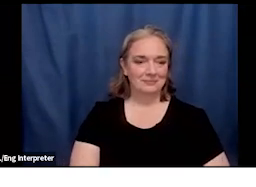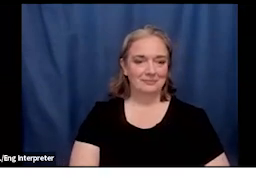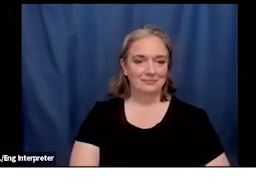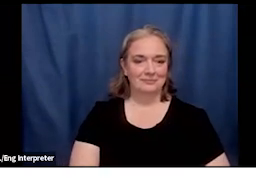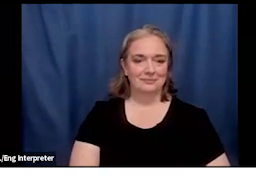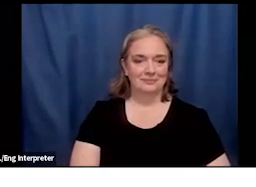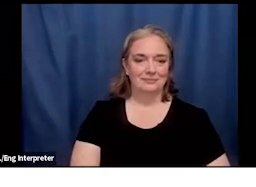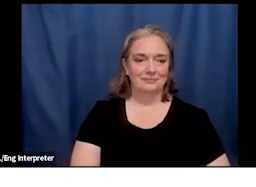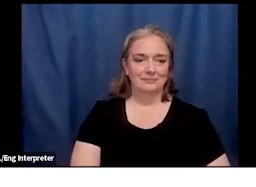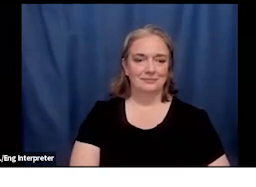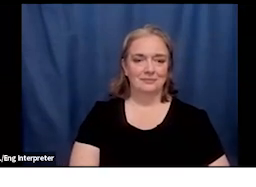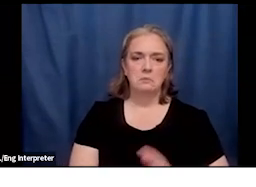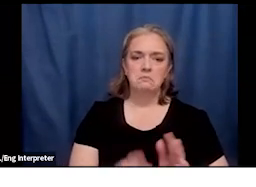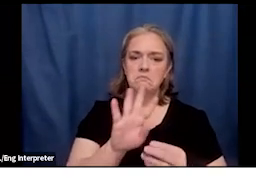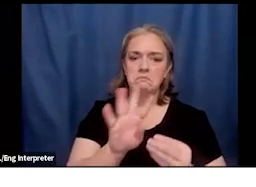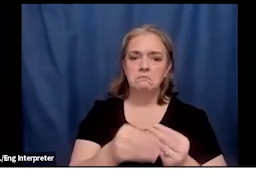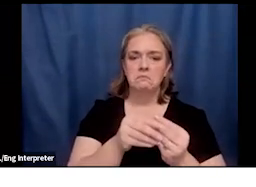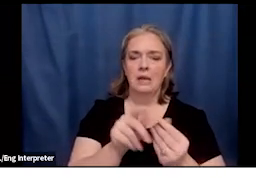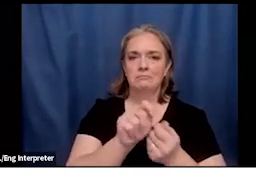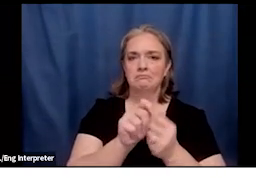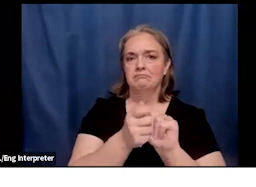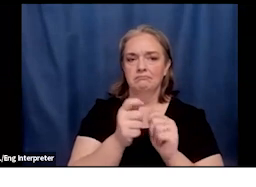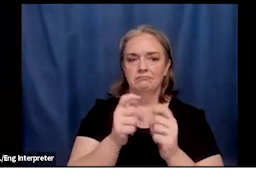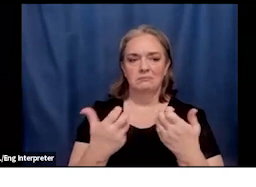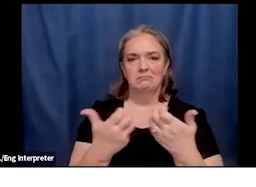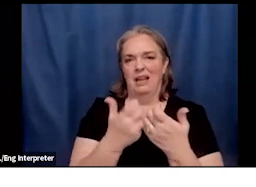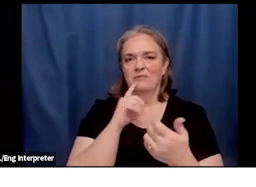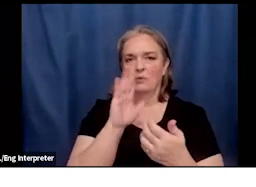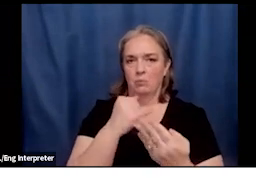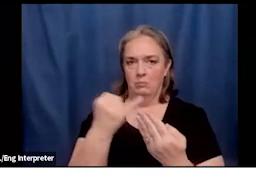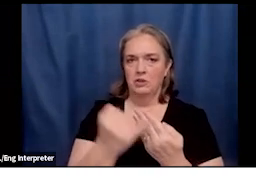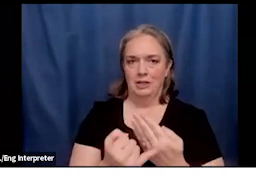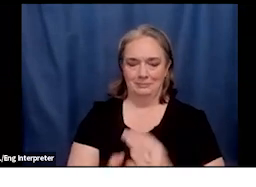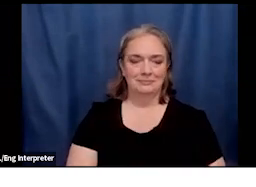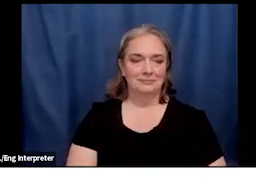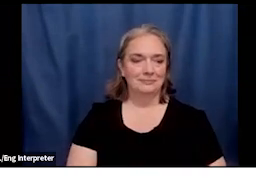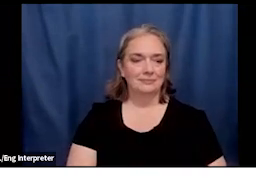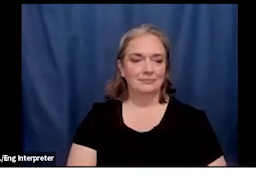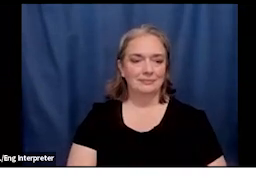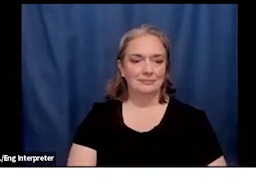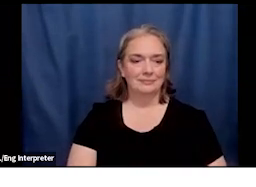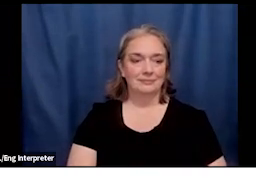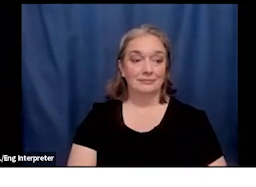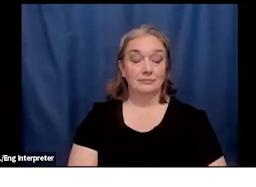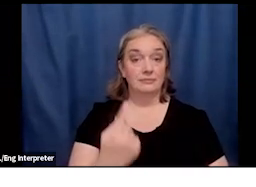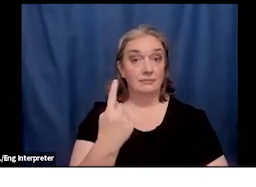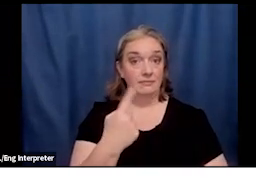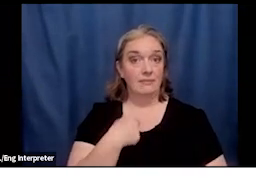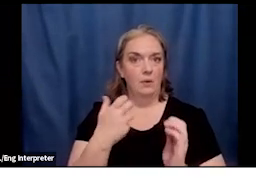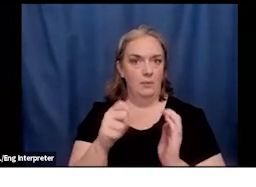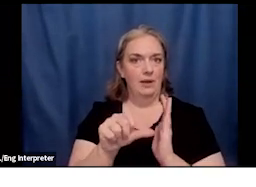rename them to reflect, the needs of your project. And then one thing that I really want to emphasize here